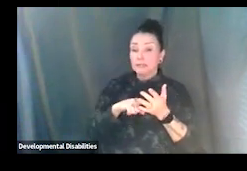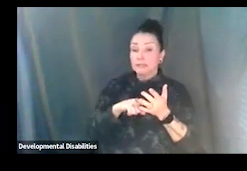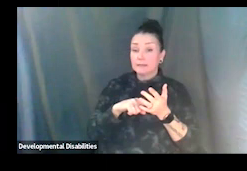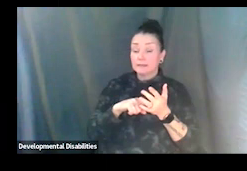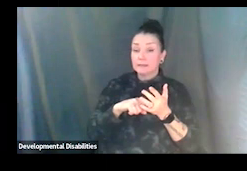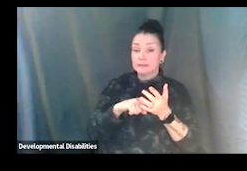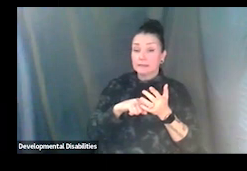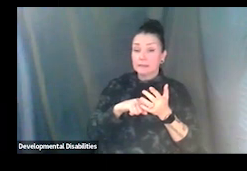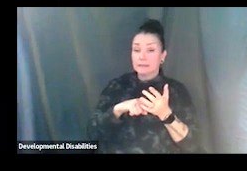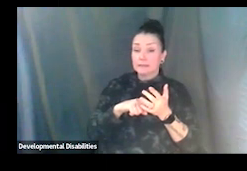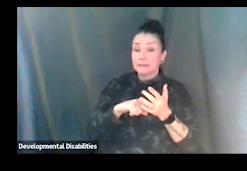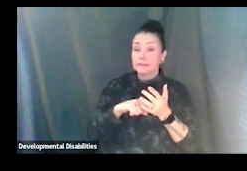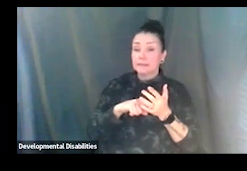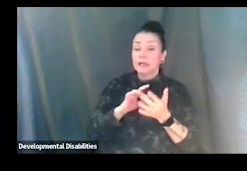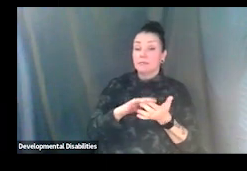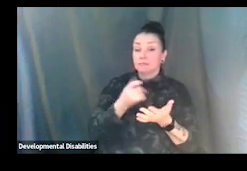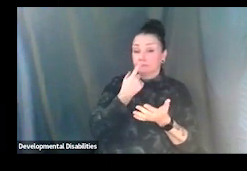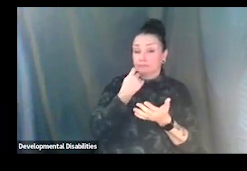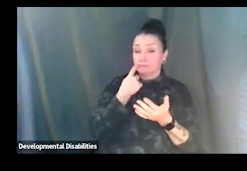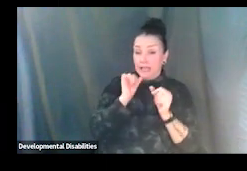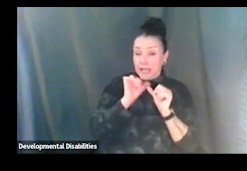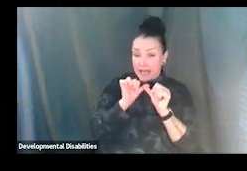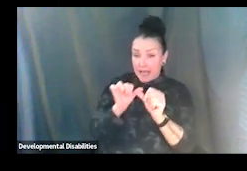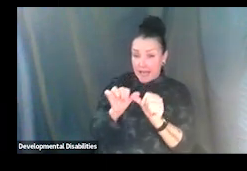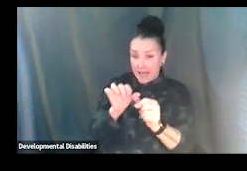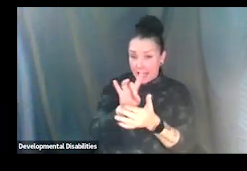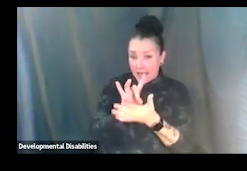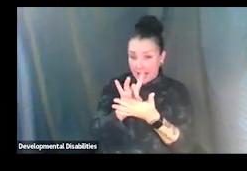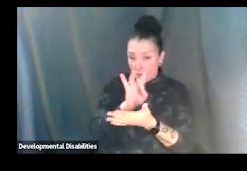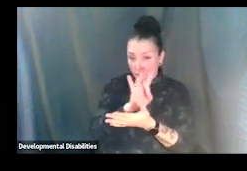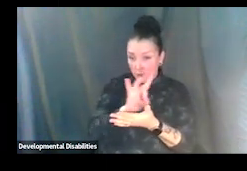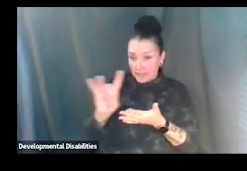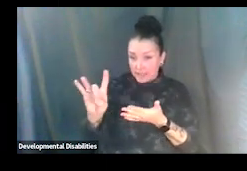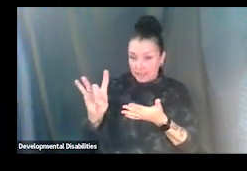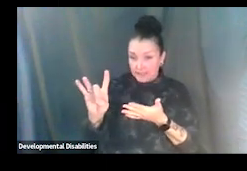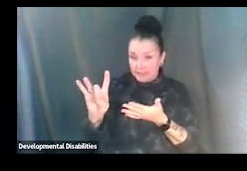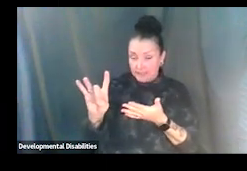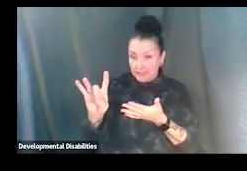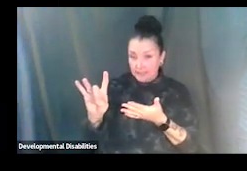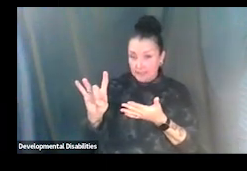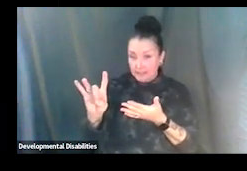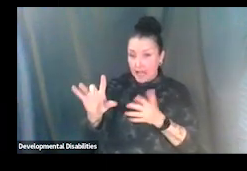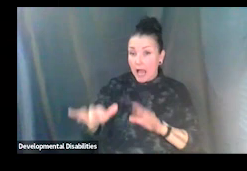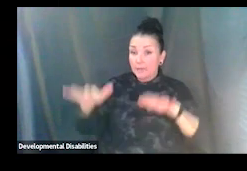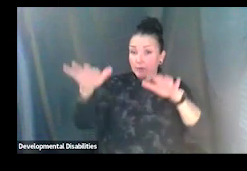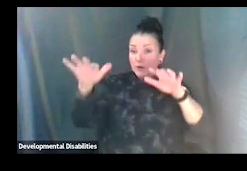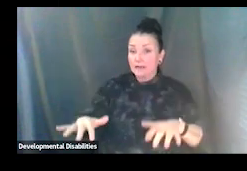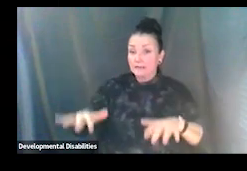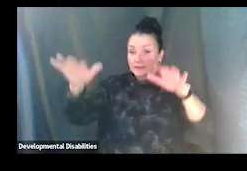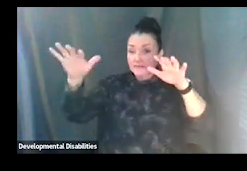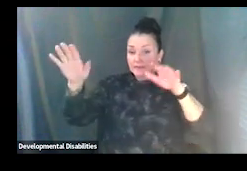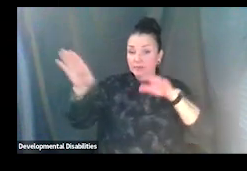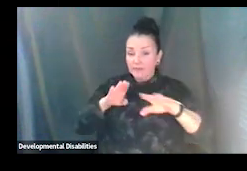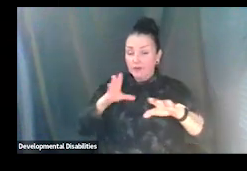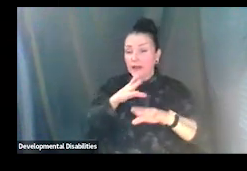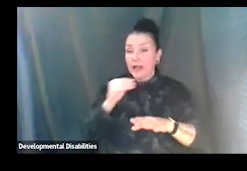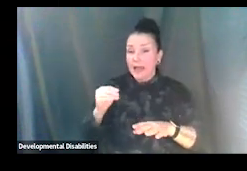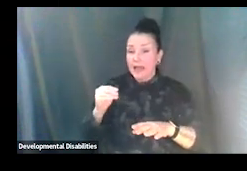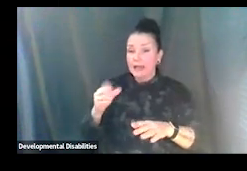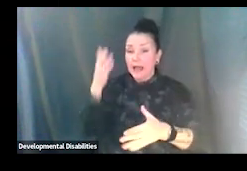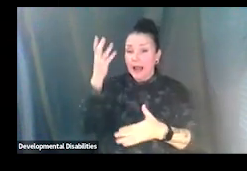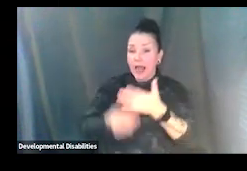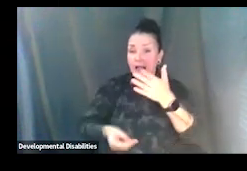taking methylphenidate had a greater reduction in overall ADHD symptoms, so both hyperactivity and inattention, relative to